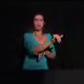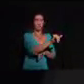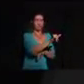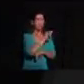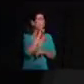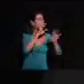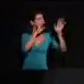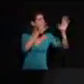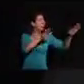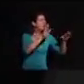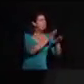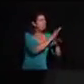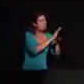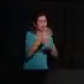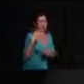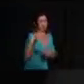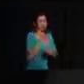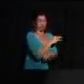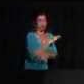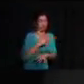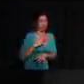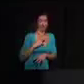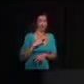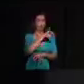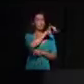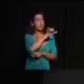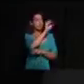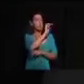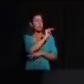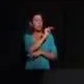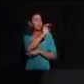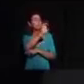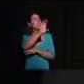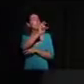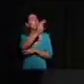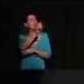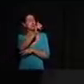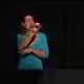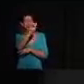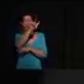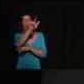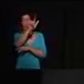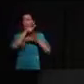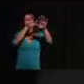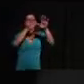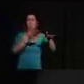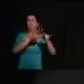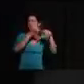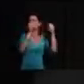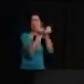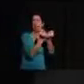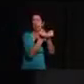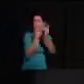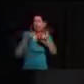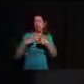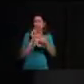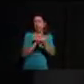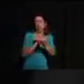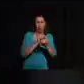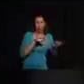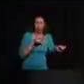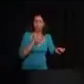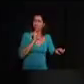terrific business coaching staff. Jim Logie and Chantal Orr are the finest team members I've ever worked with in a long,